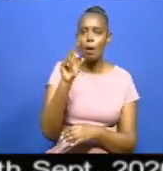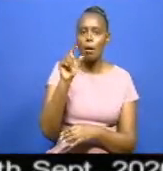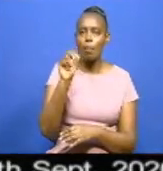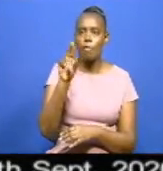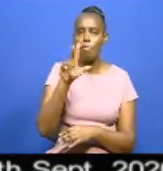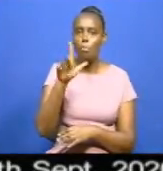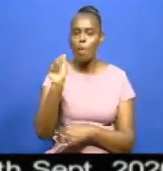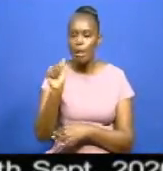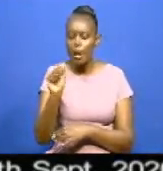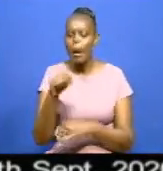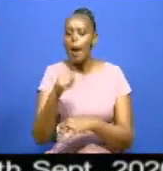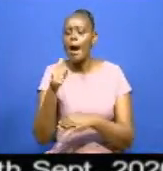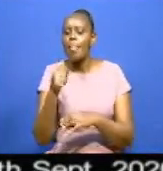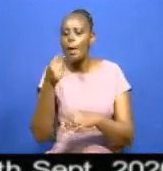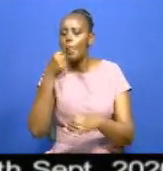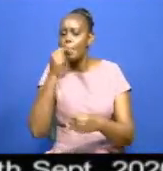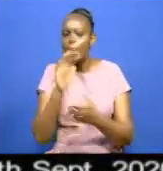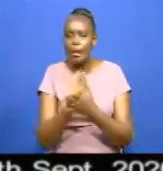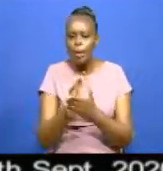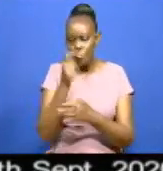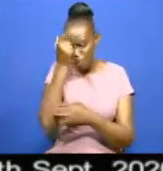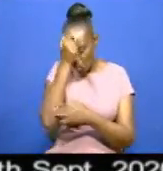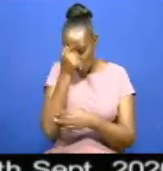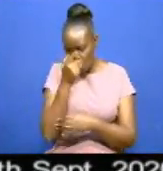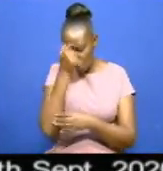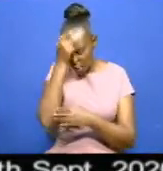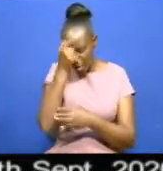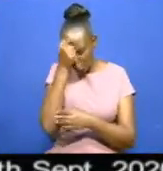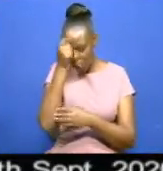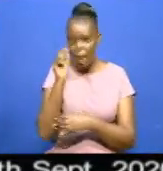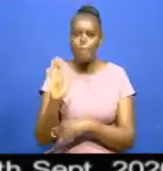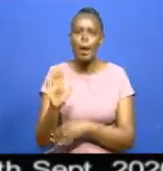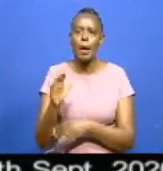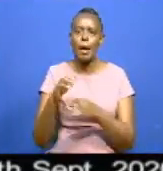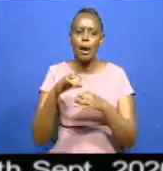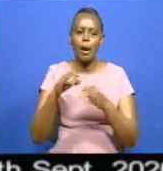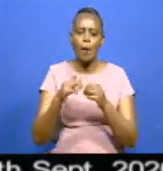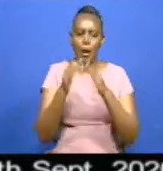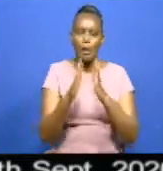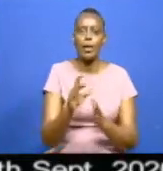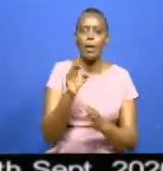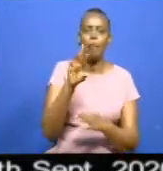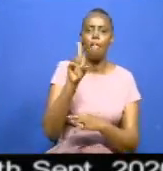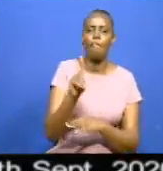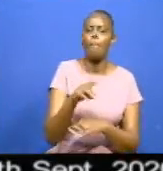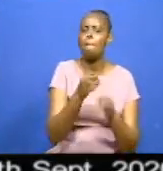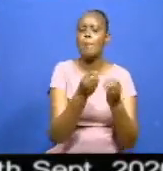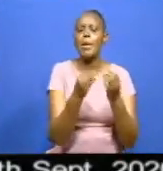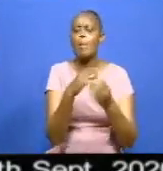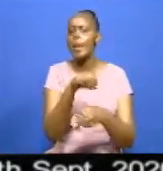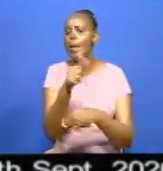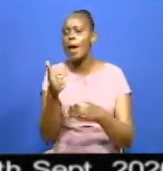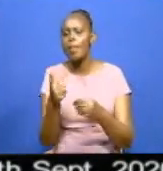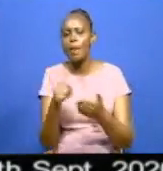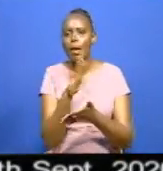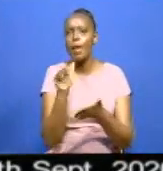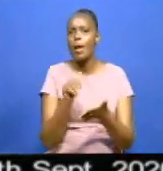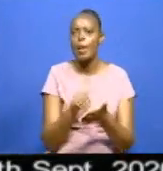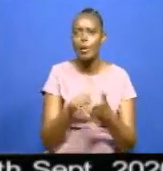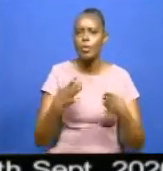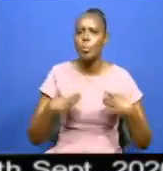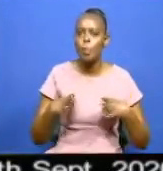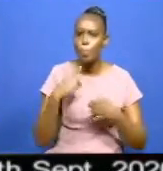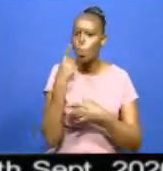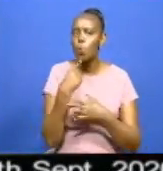Wetangula. So you require Anne Nderitu to deal with all these things. And Mr. Speaker, many others, including people